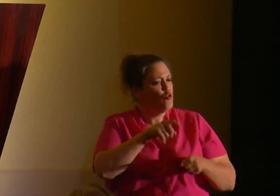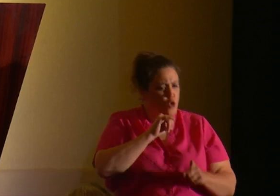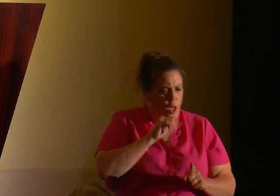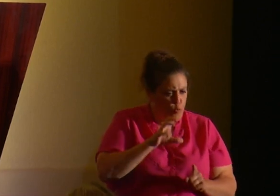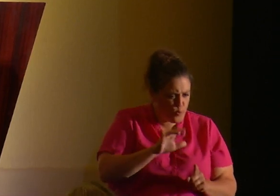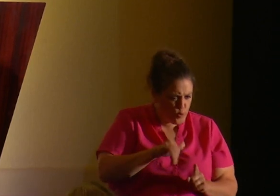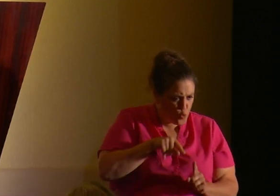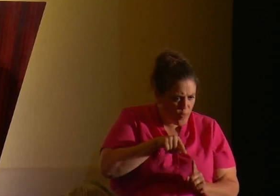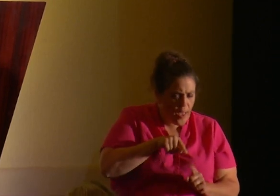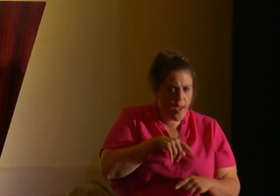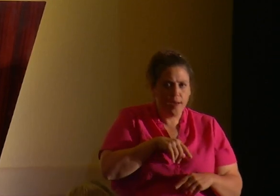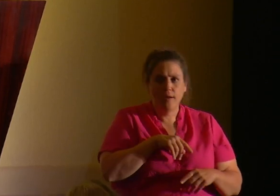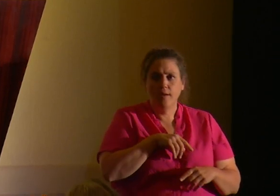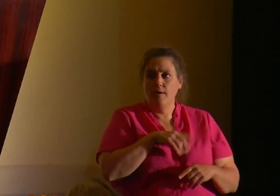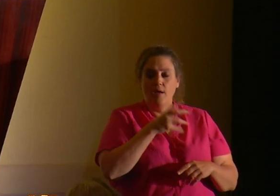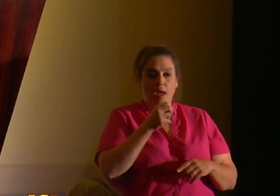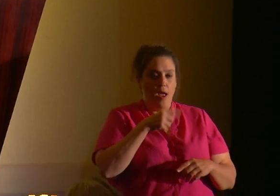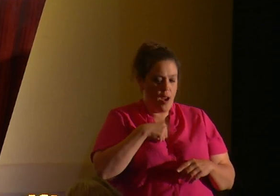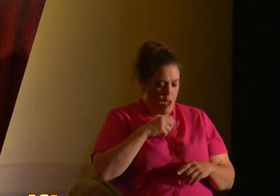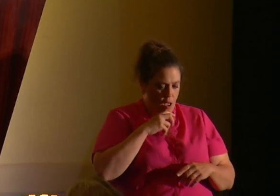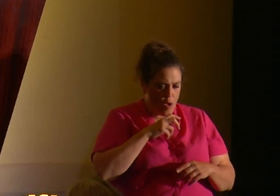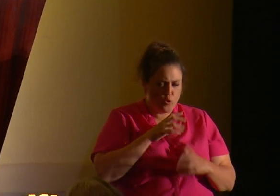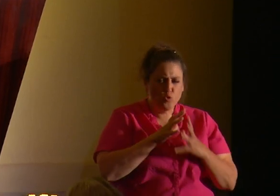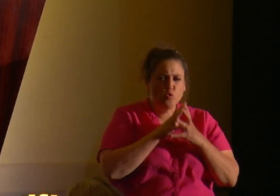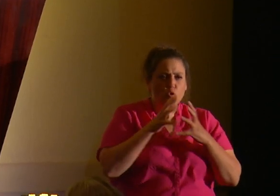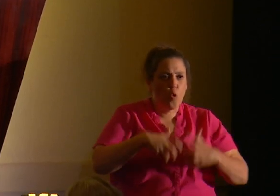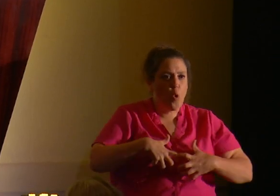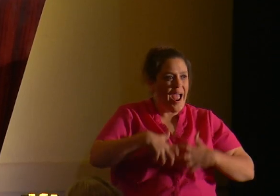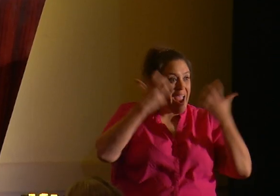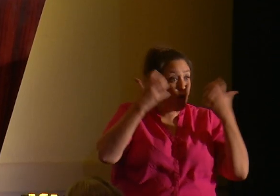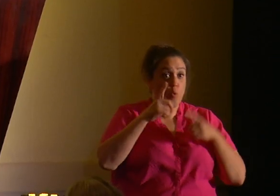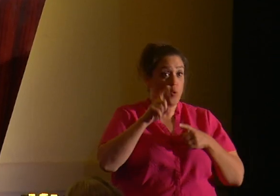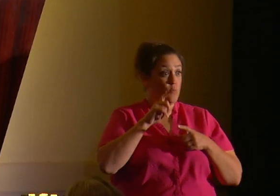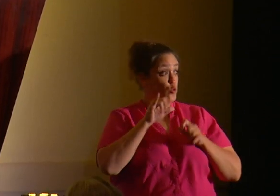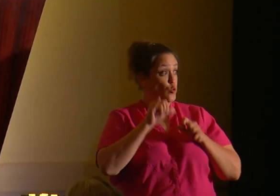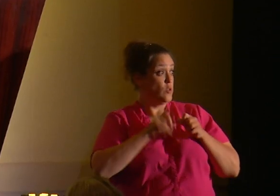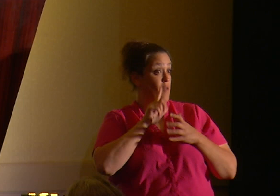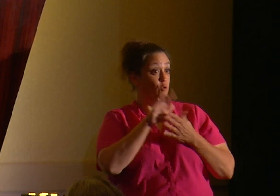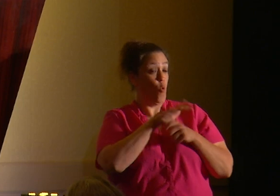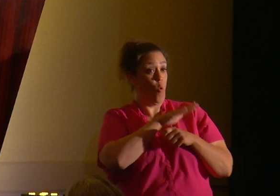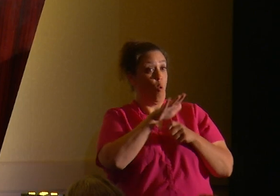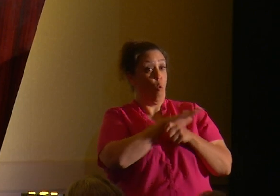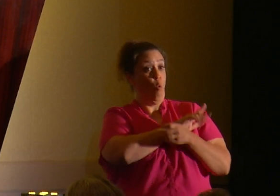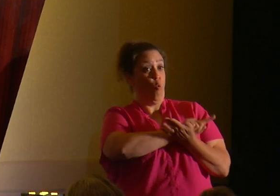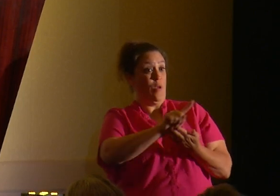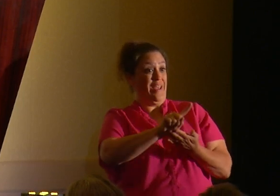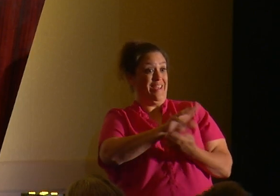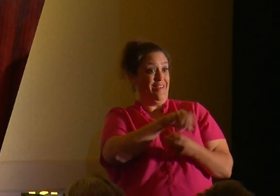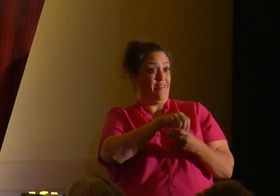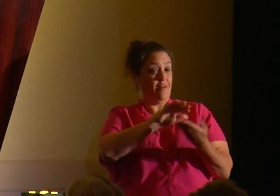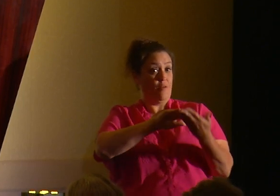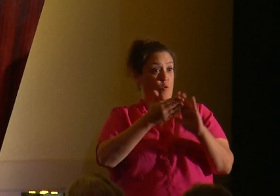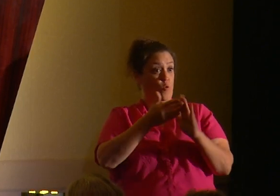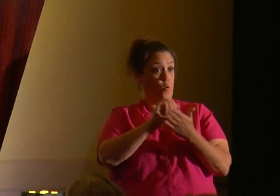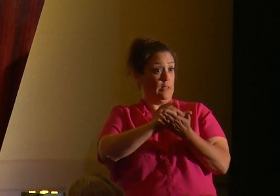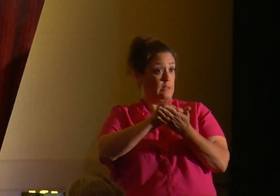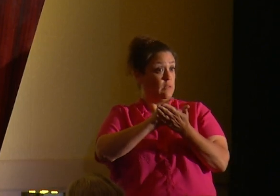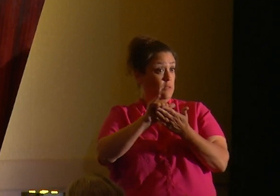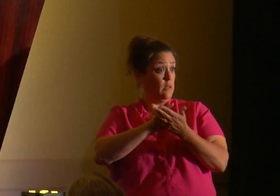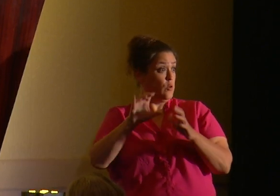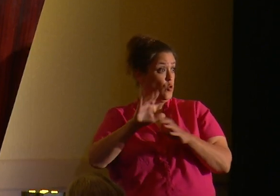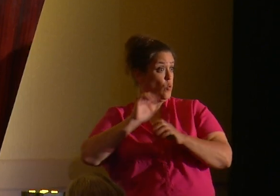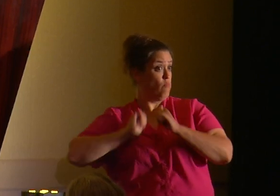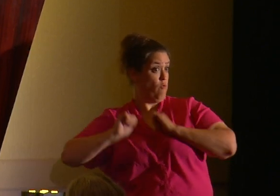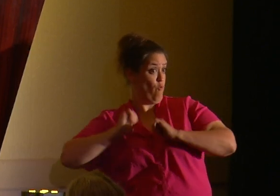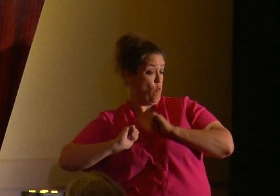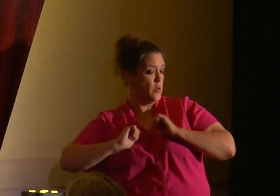And the prophecy was, I got so angry, because we were supposed to be there for the entire week in New York City. We were supposed to be there for the entire week. So when